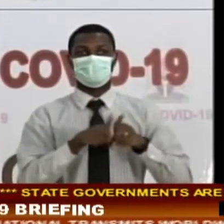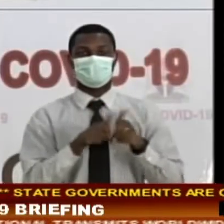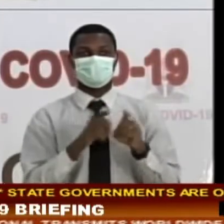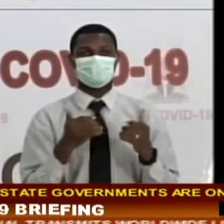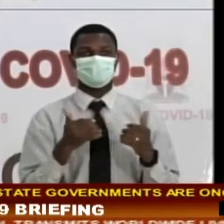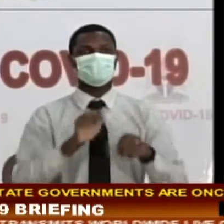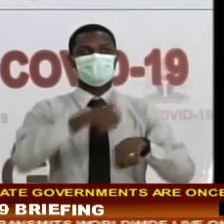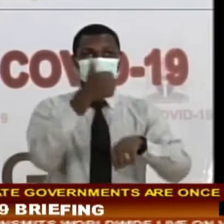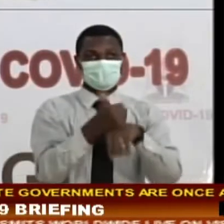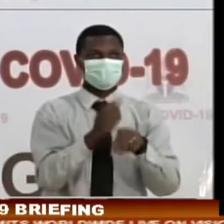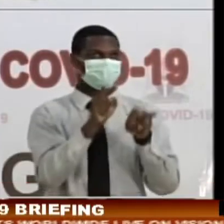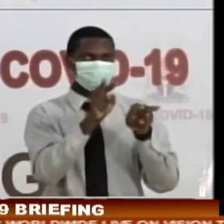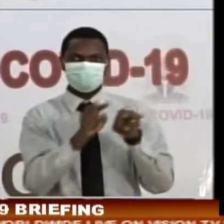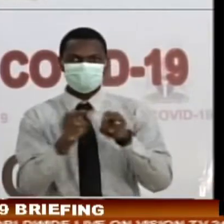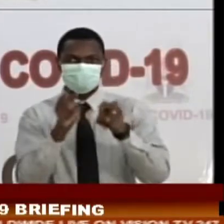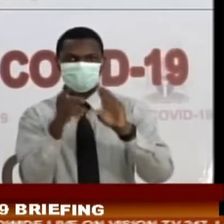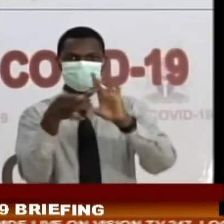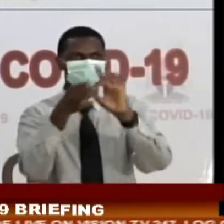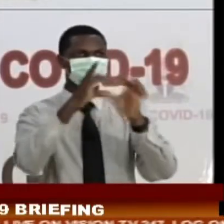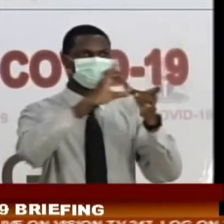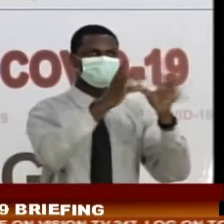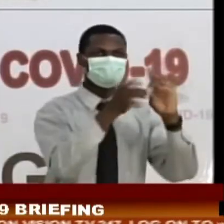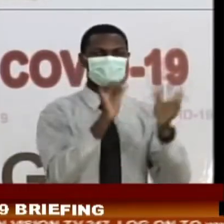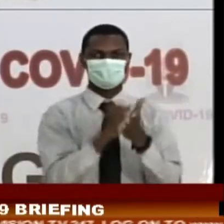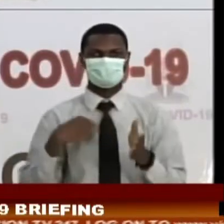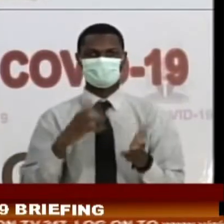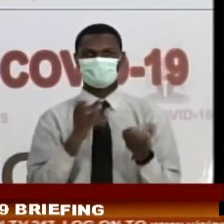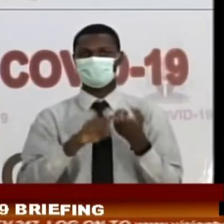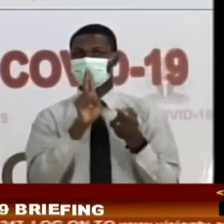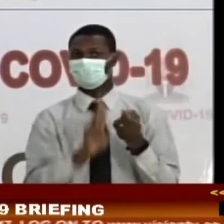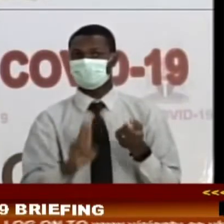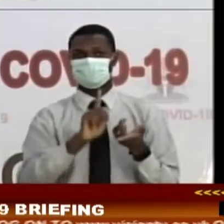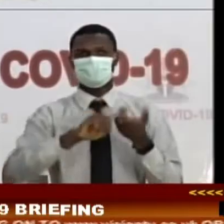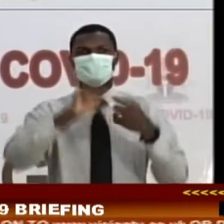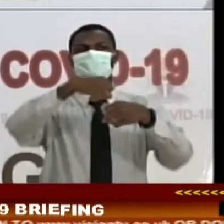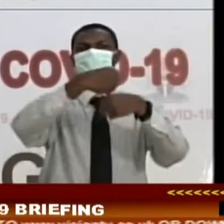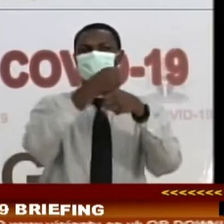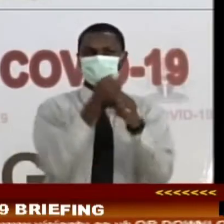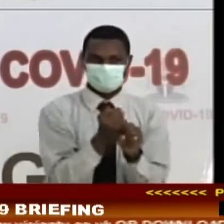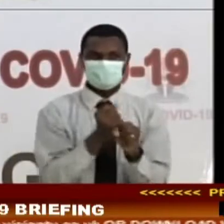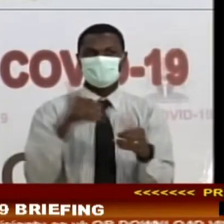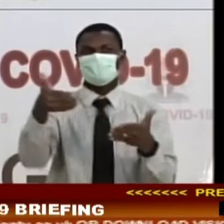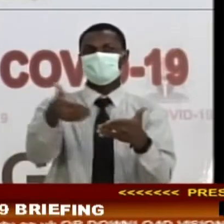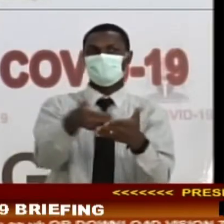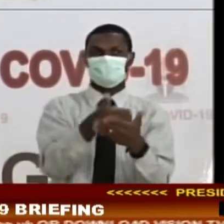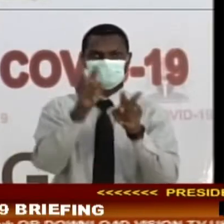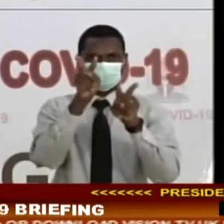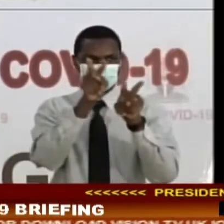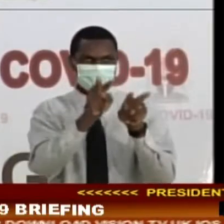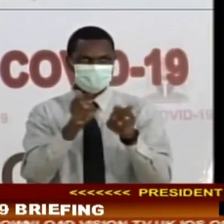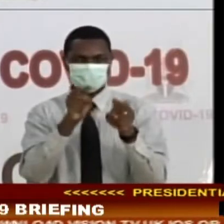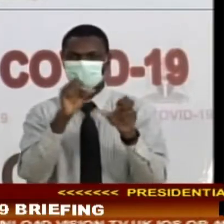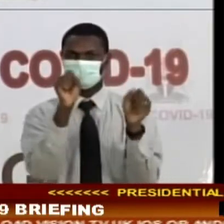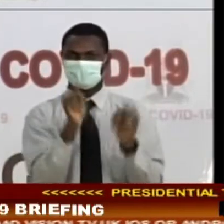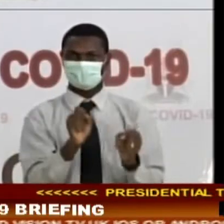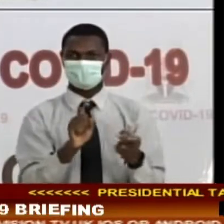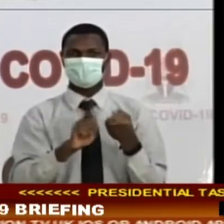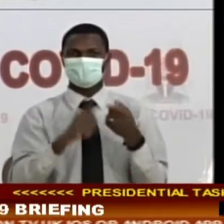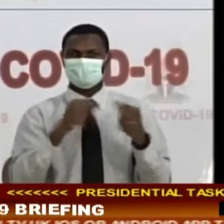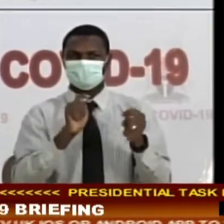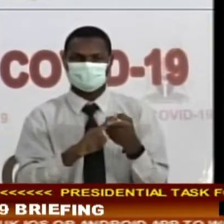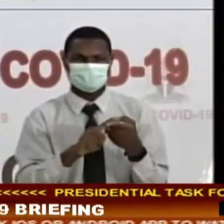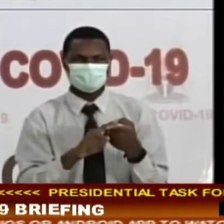surveillance Network so we can use that to base a new surveillance system that would try to estimate the incidence